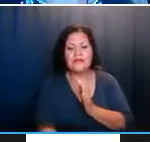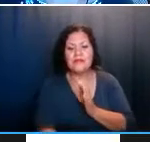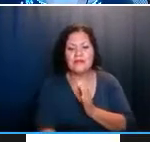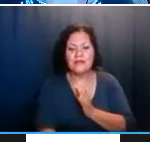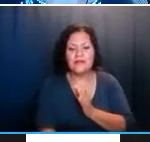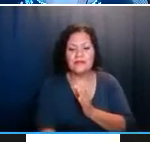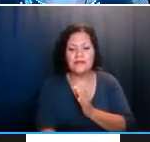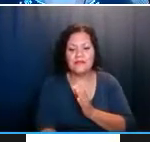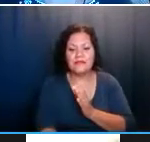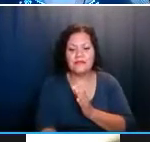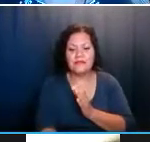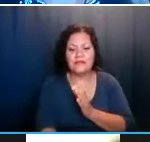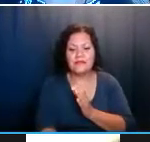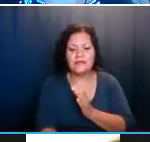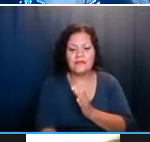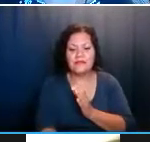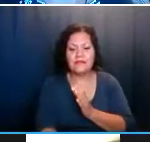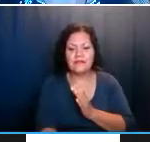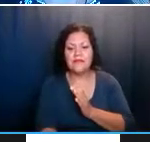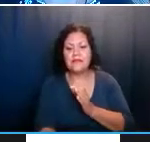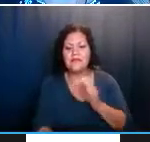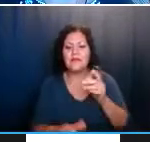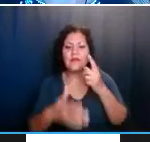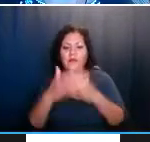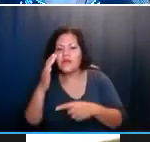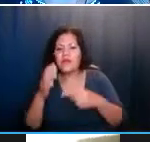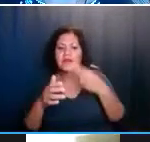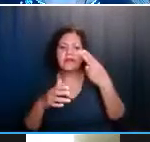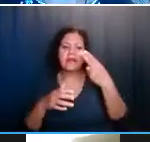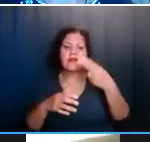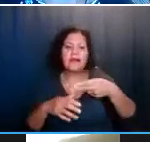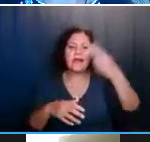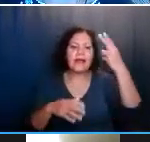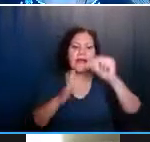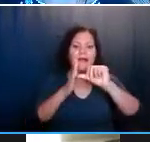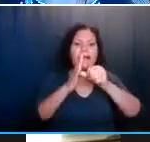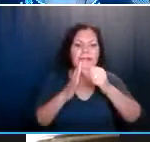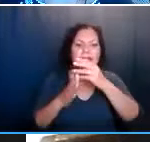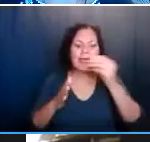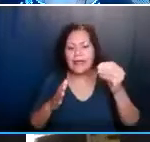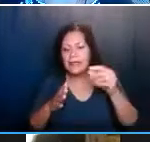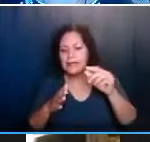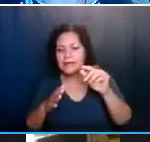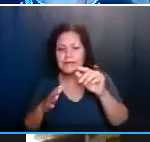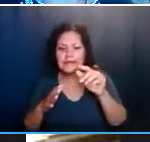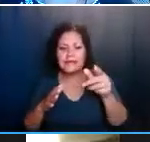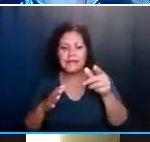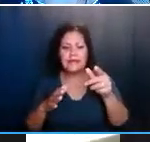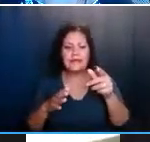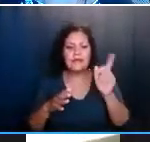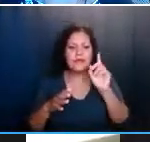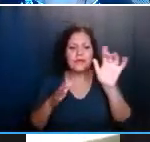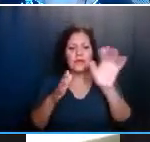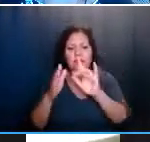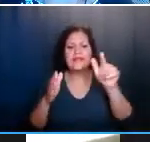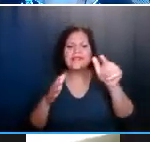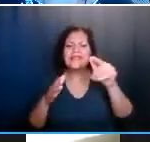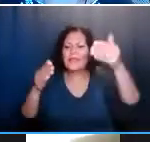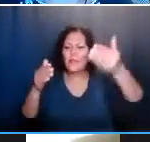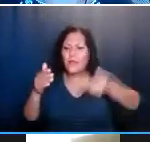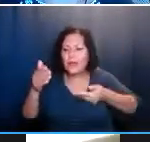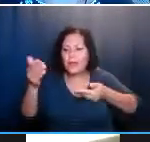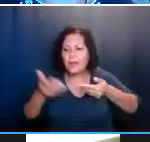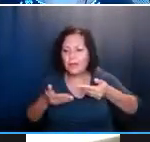and where are you going to want to go? So obviously your home is your home screen. This is just a little welcome screen for the